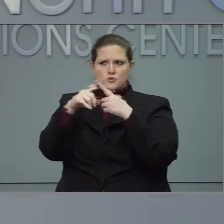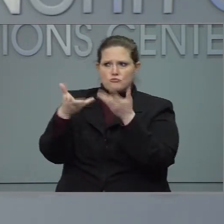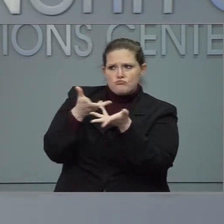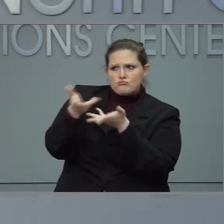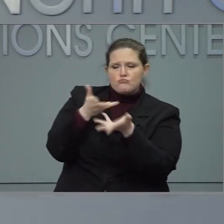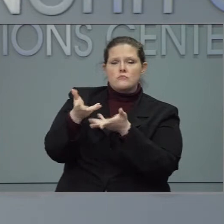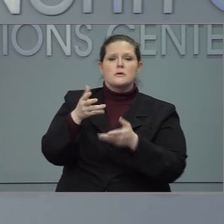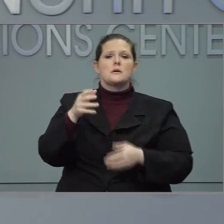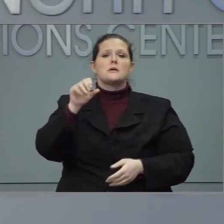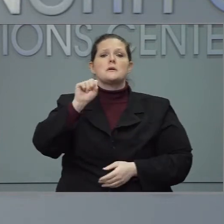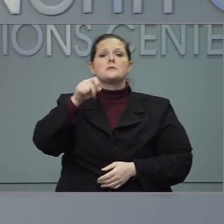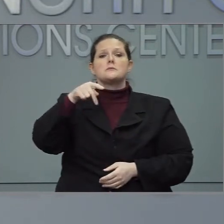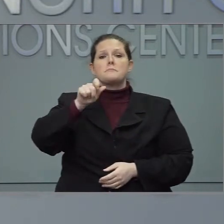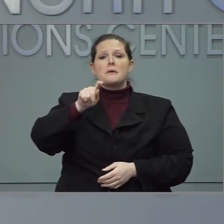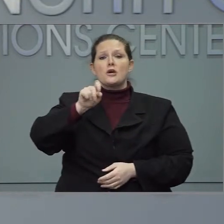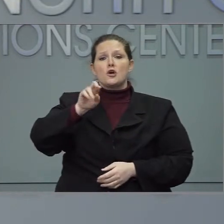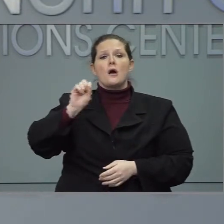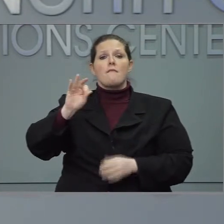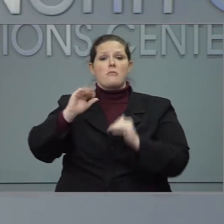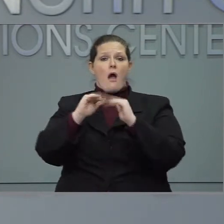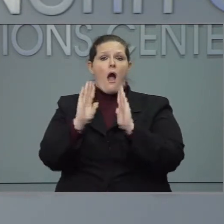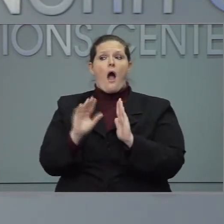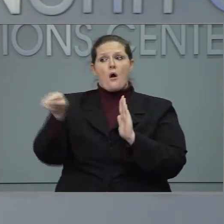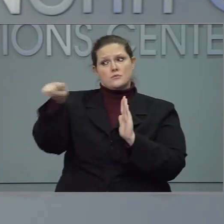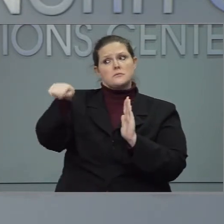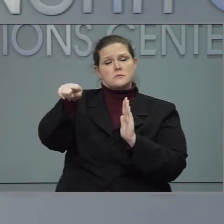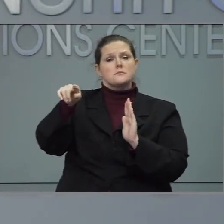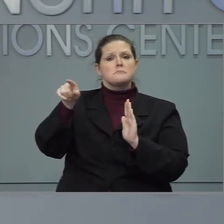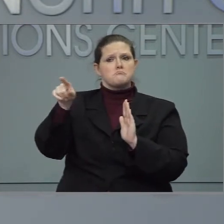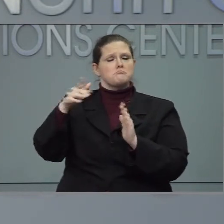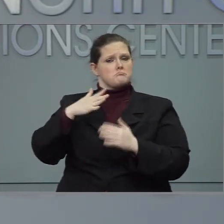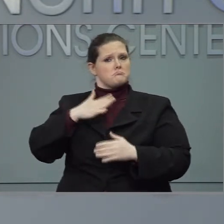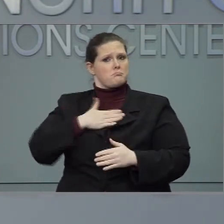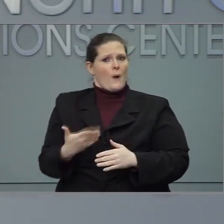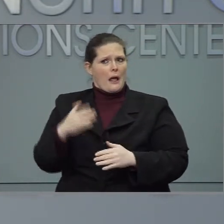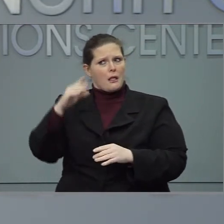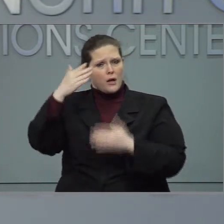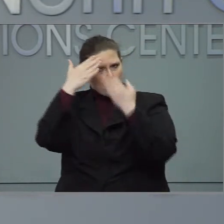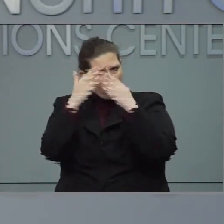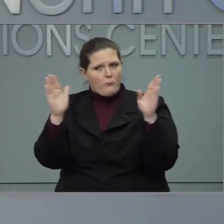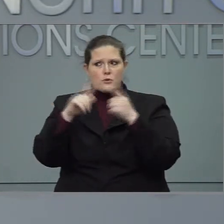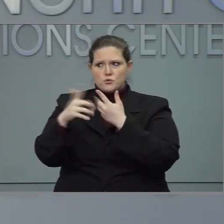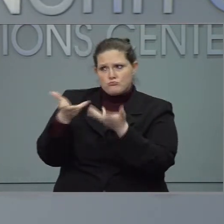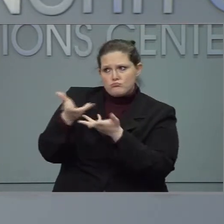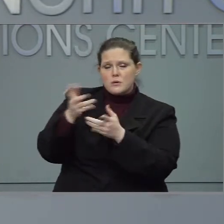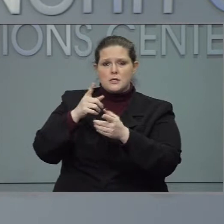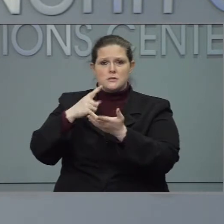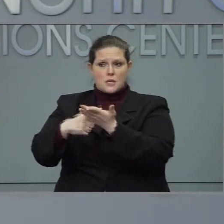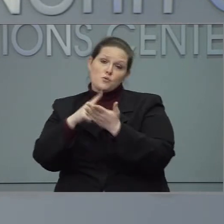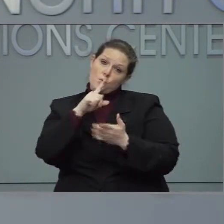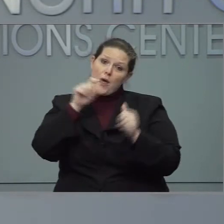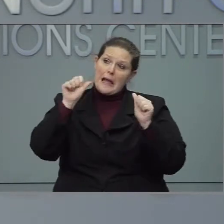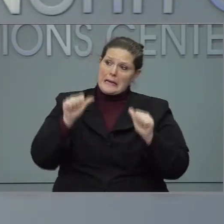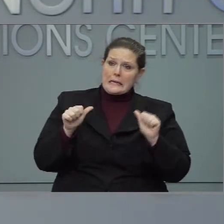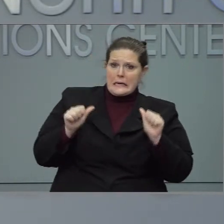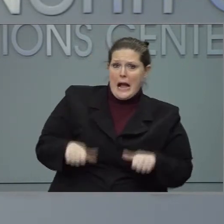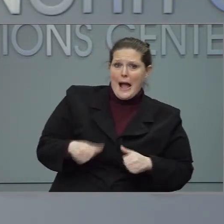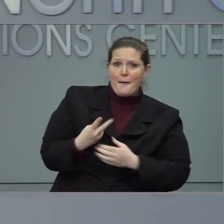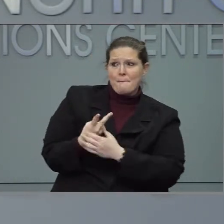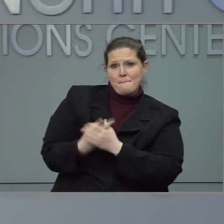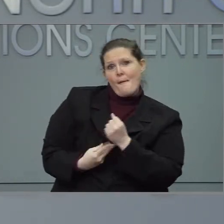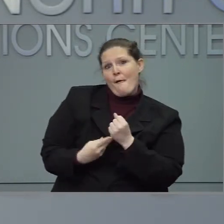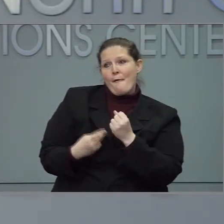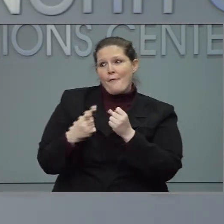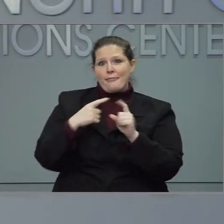bond proposal. Here's the good thing. We can have both here. Because North Carolina has built